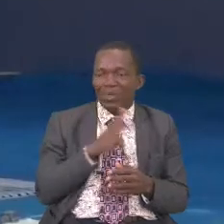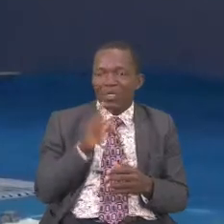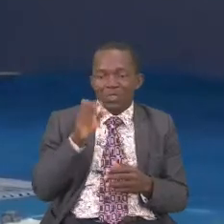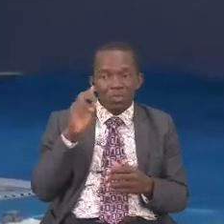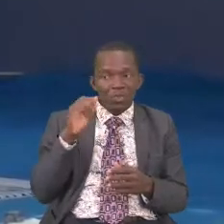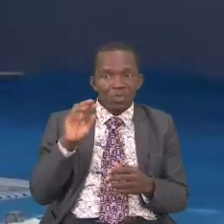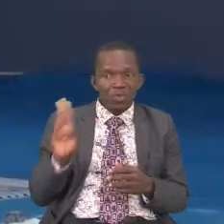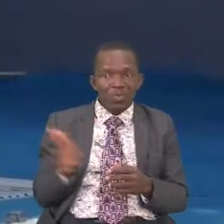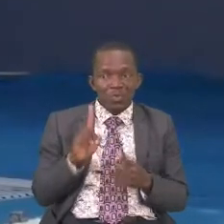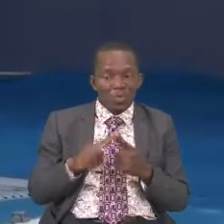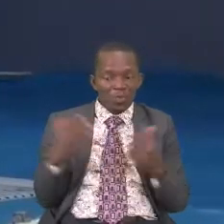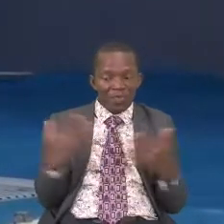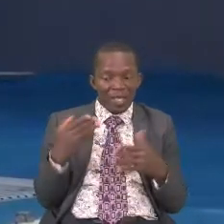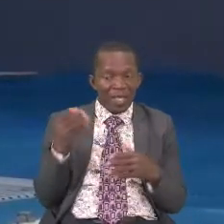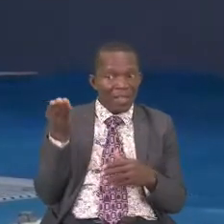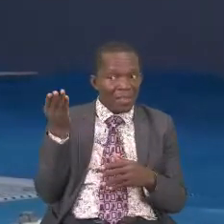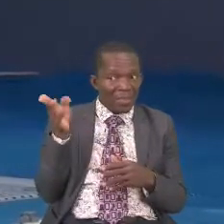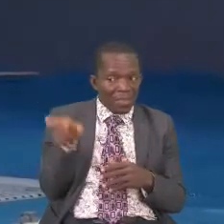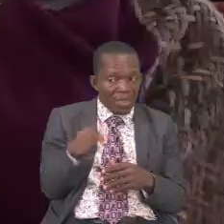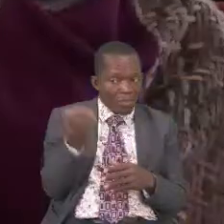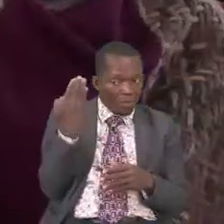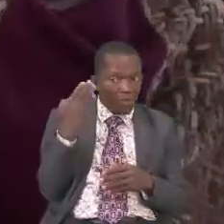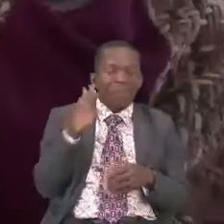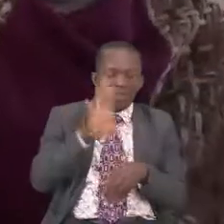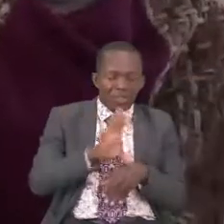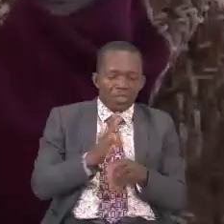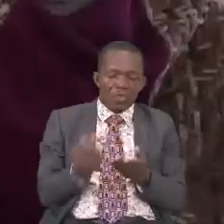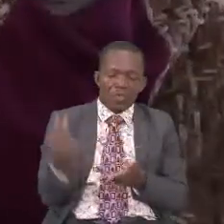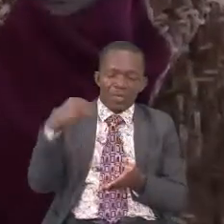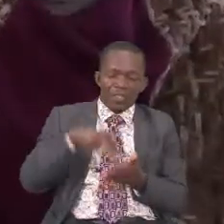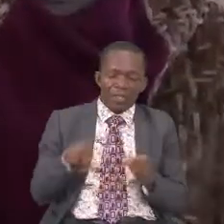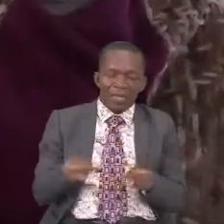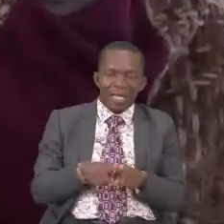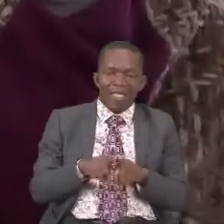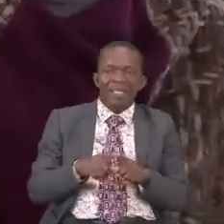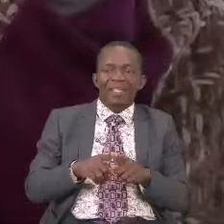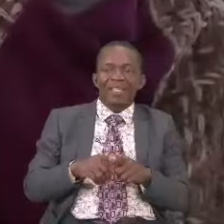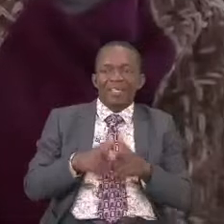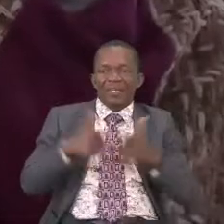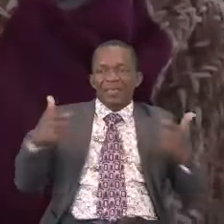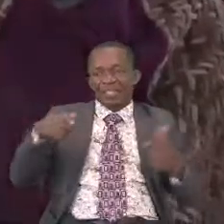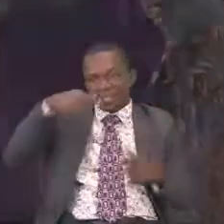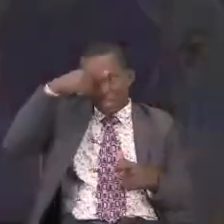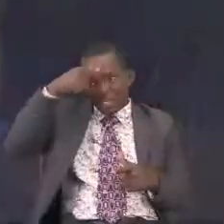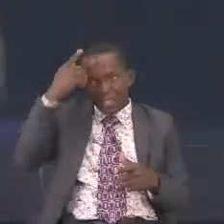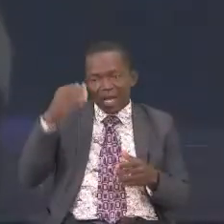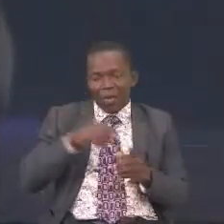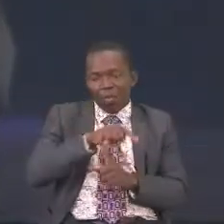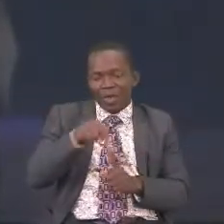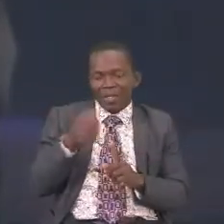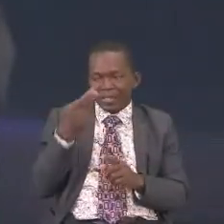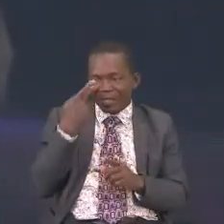today the church will rise up like a giant. And when they see those giants and champions come